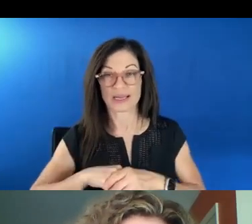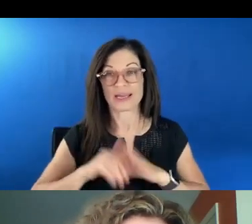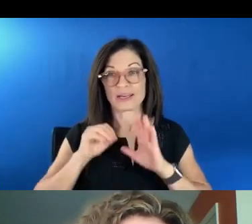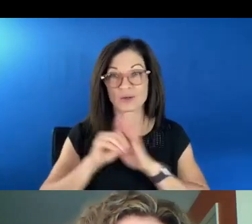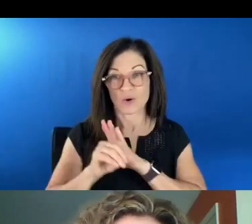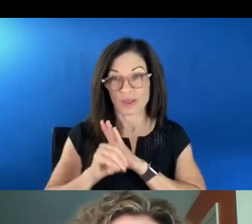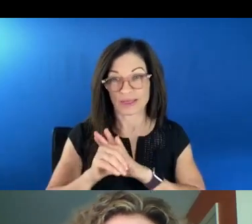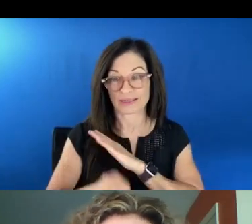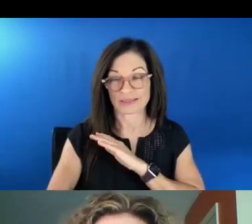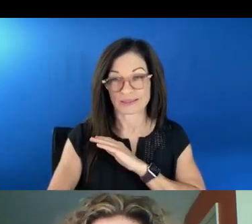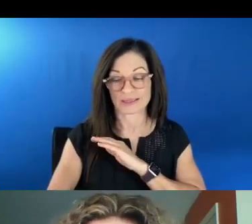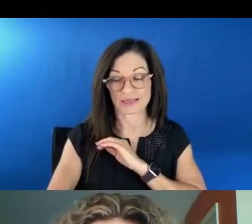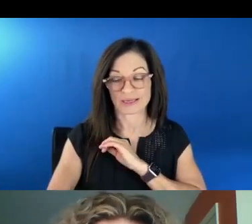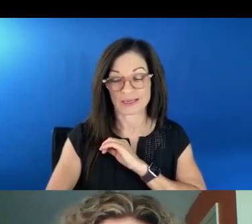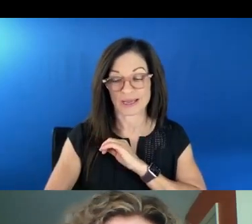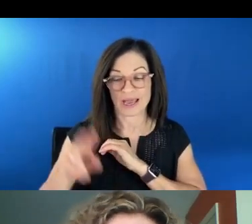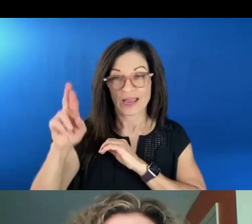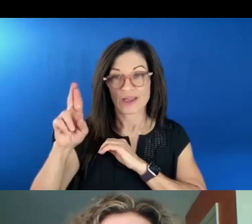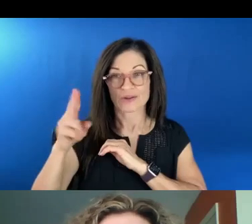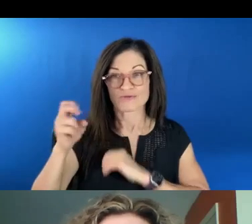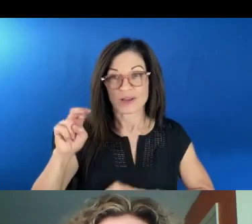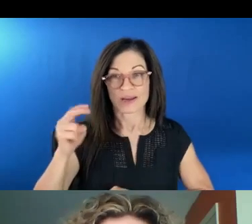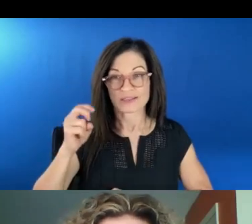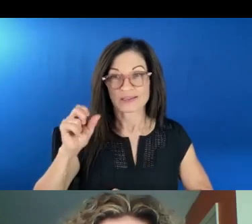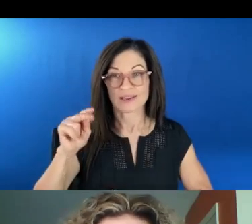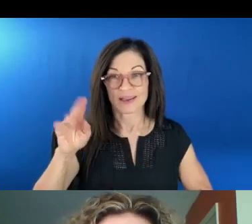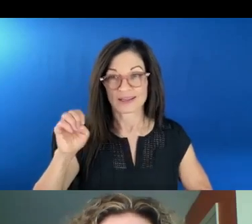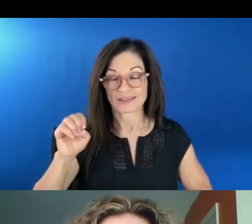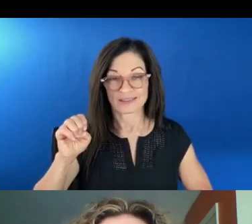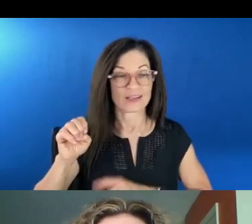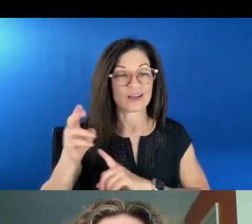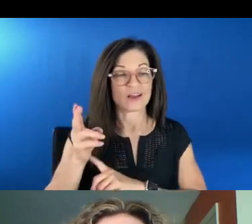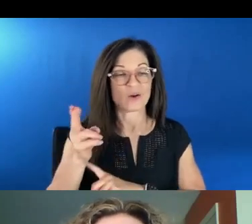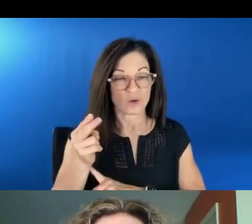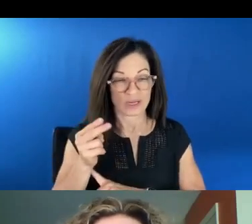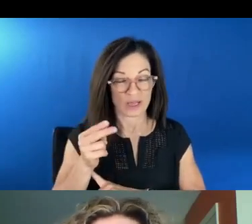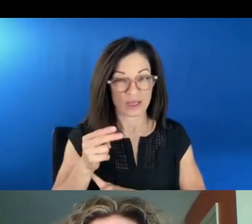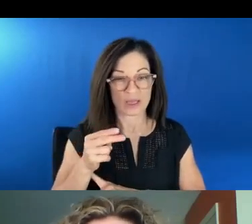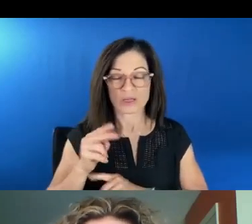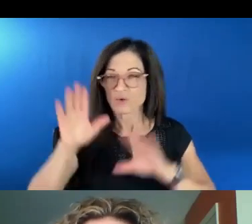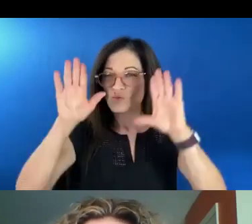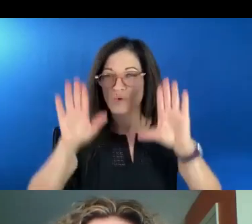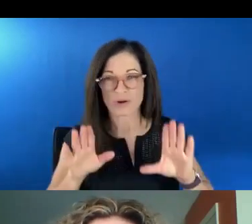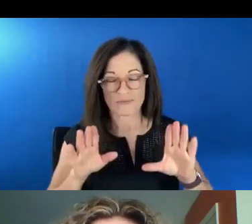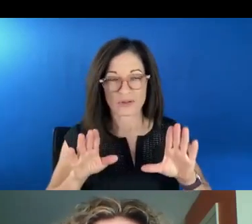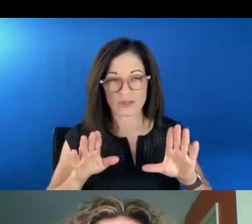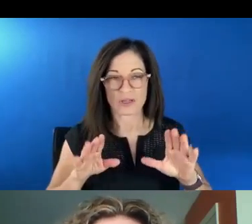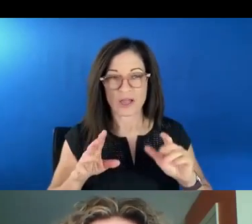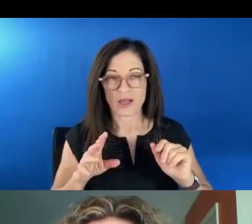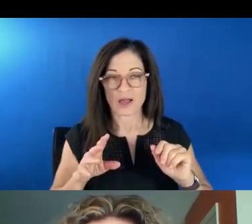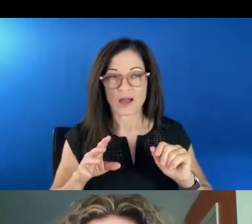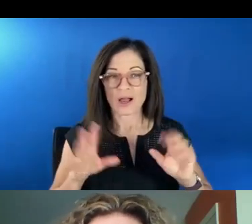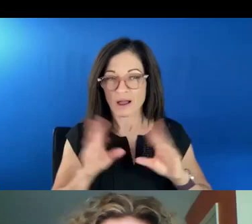Orleans at the Renaissance Arts Hotel. It is a great, great conference. And what makes it so great is that there is